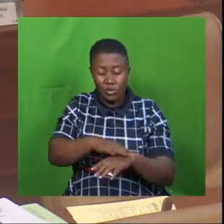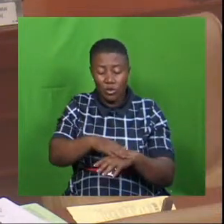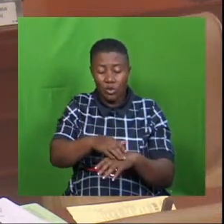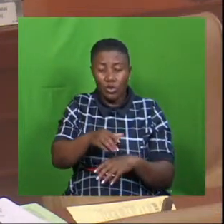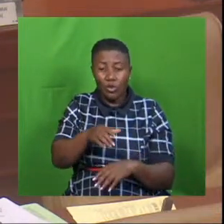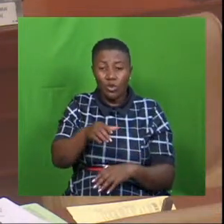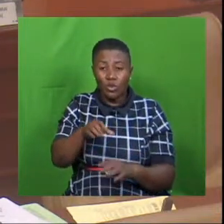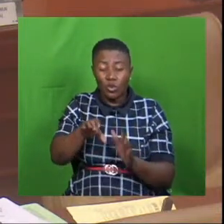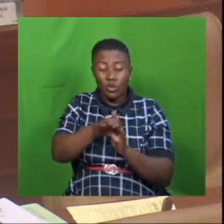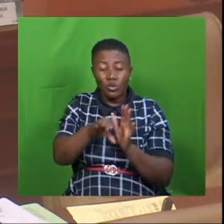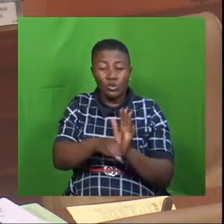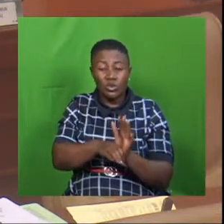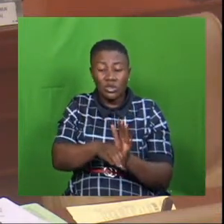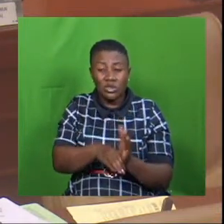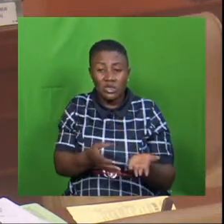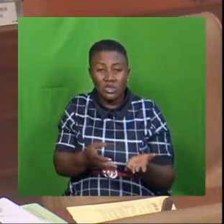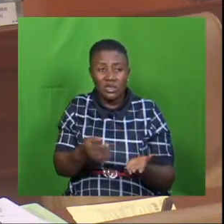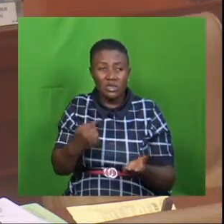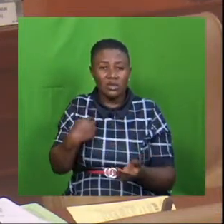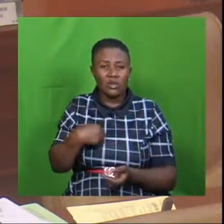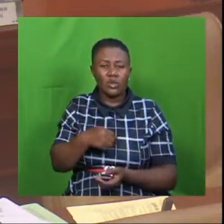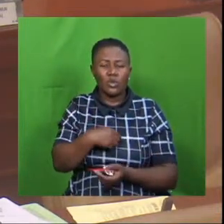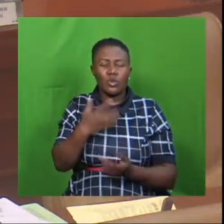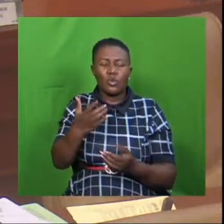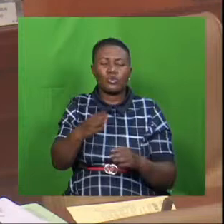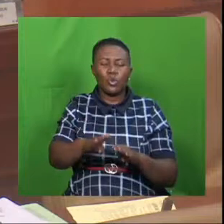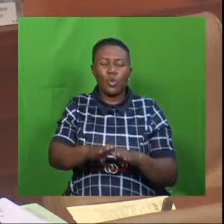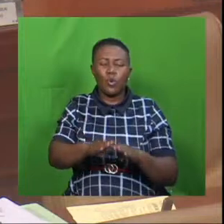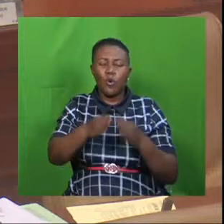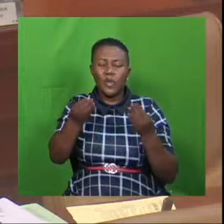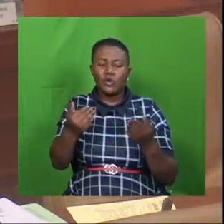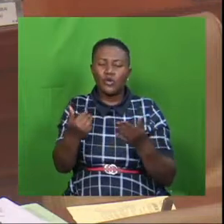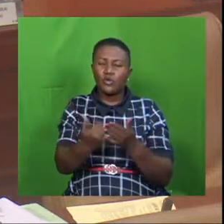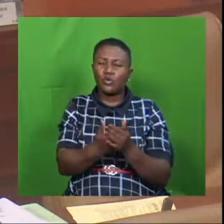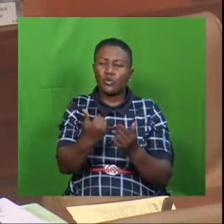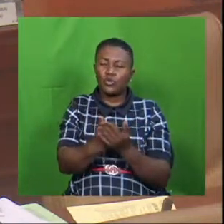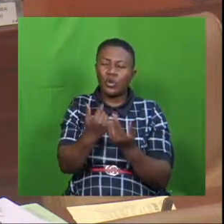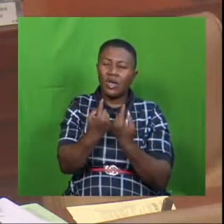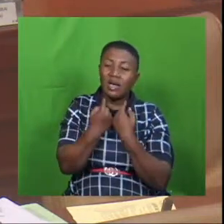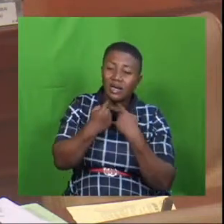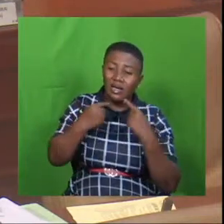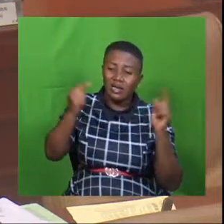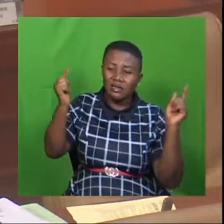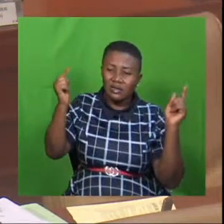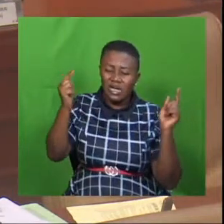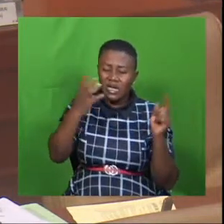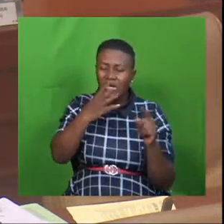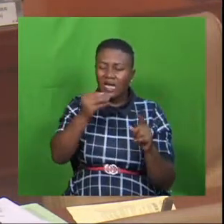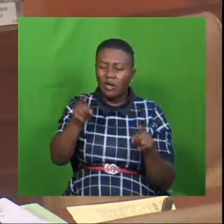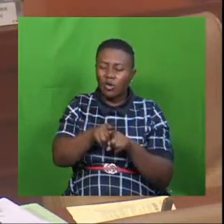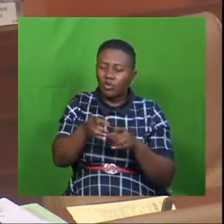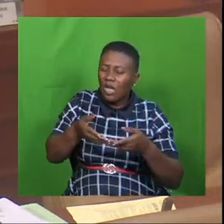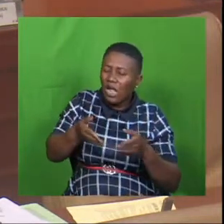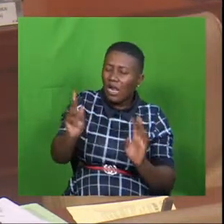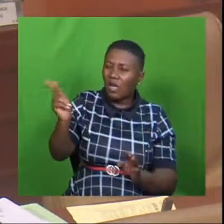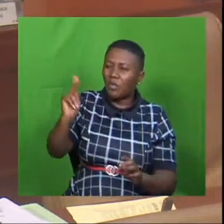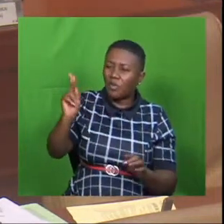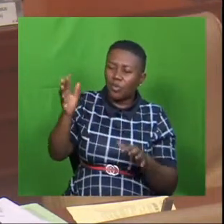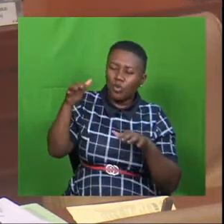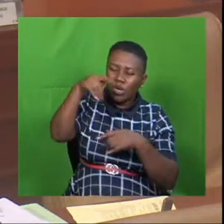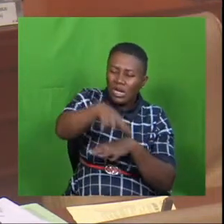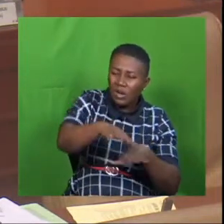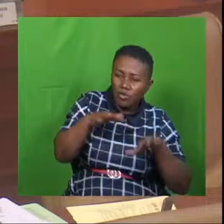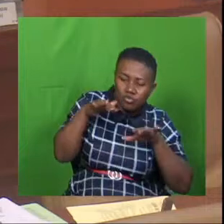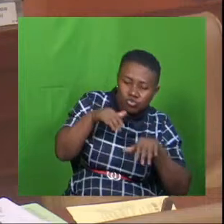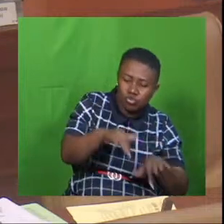article, so that we can open a new bid and allow people to come on board, the government is keep holding